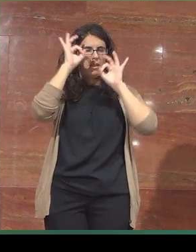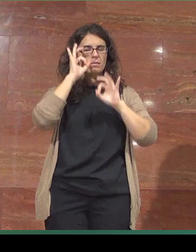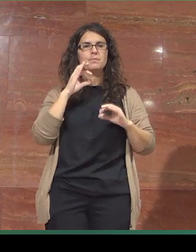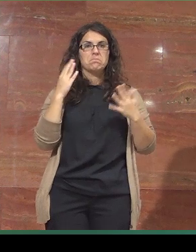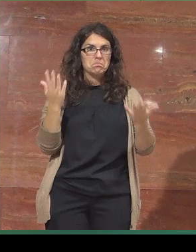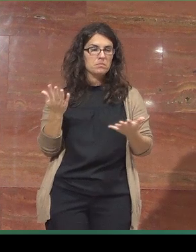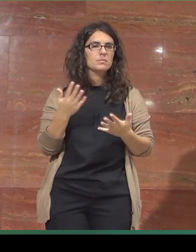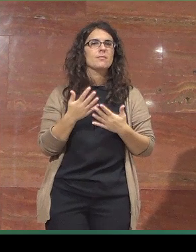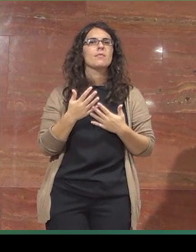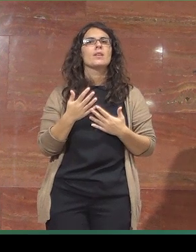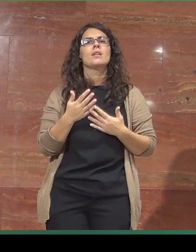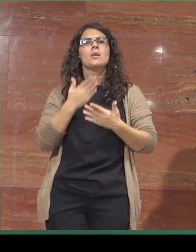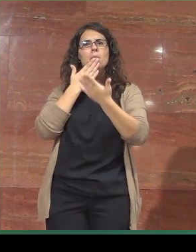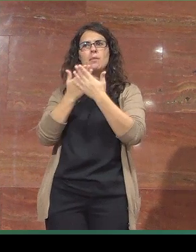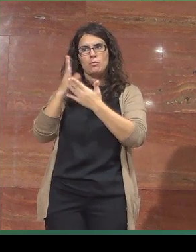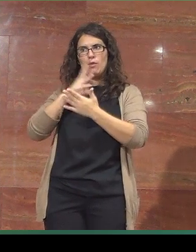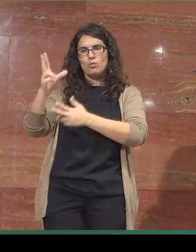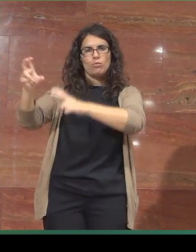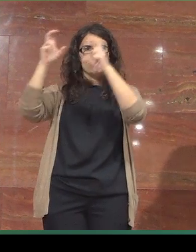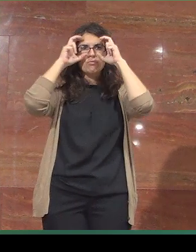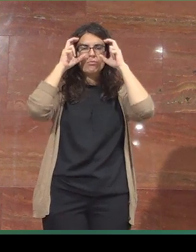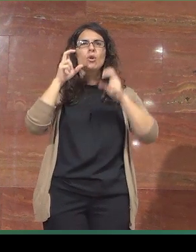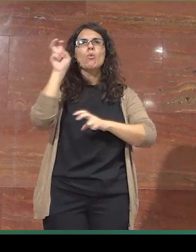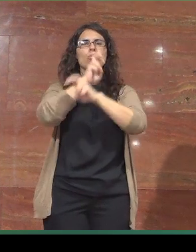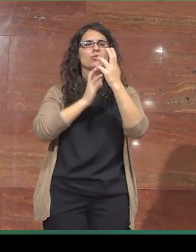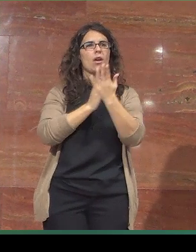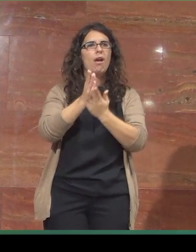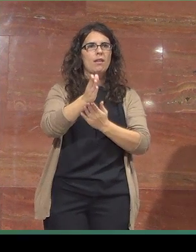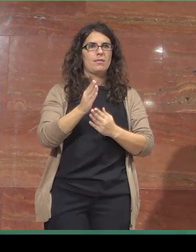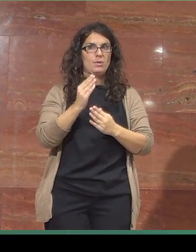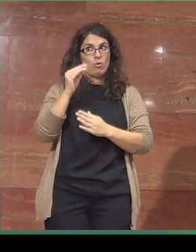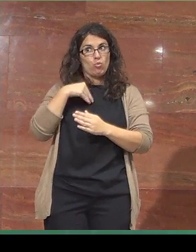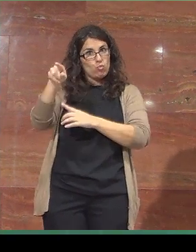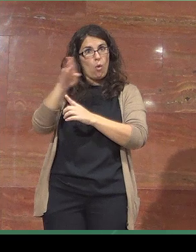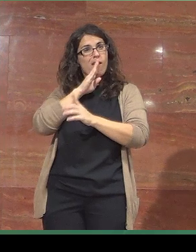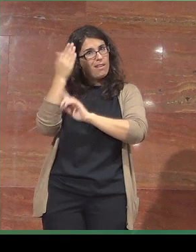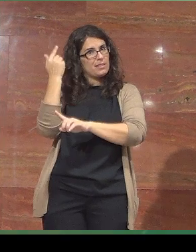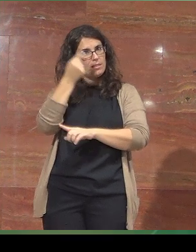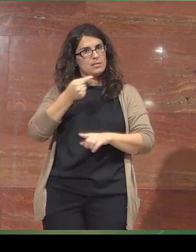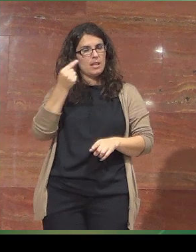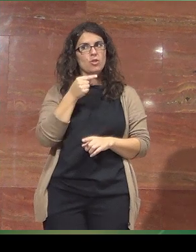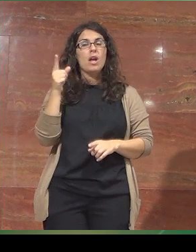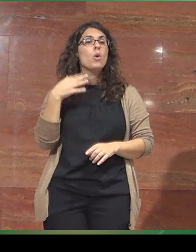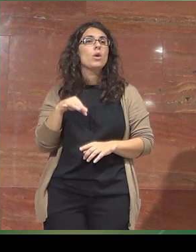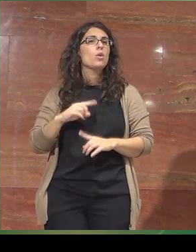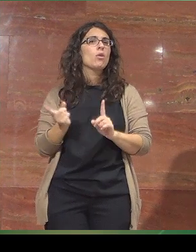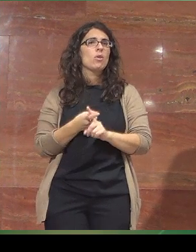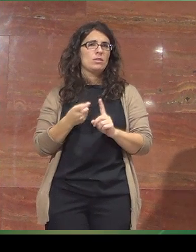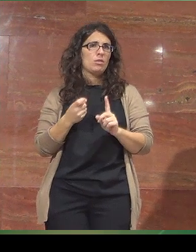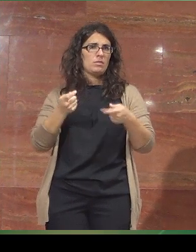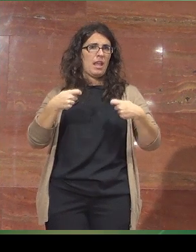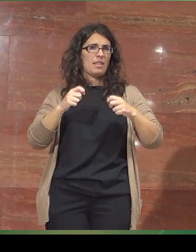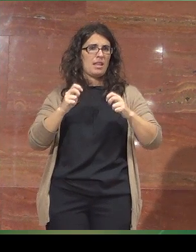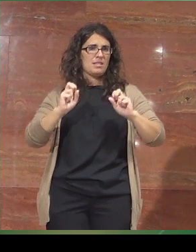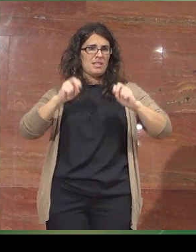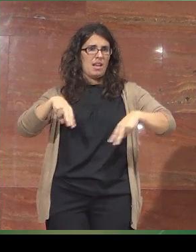couldn't. The only thing he could find was the duty-free shop, which had a big yellow sign. Couldn't find the check-in, couldn't find the toilets,